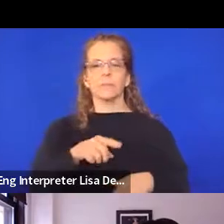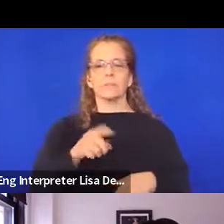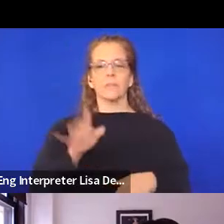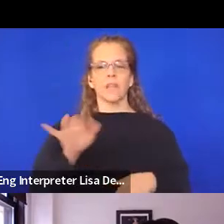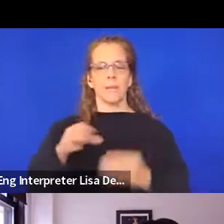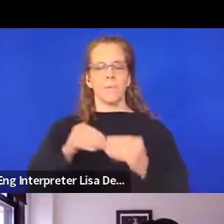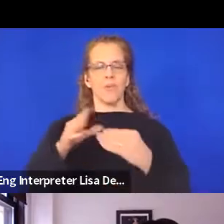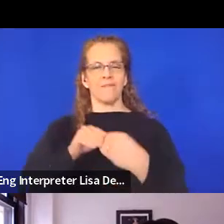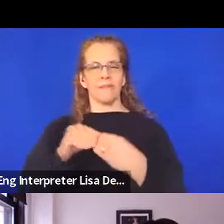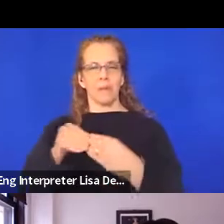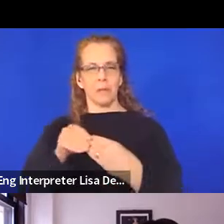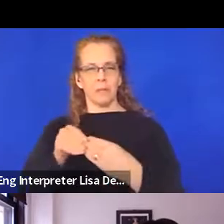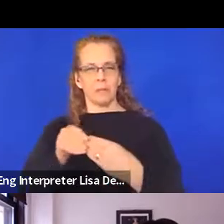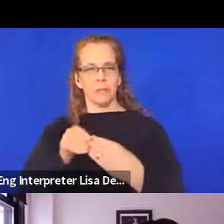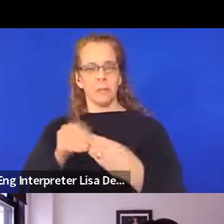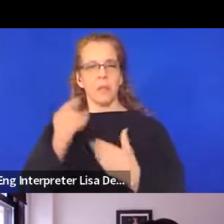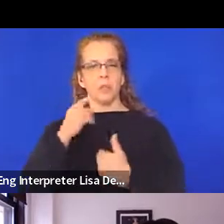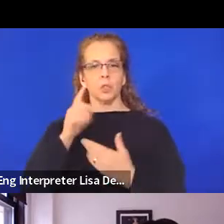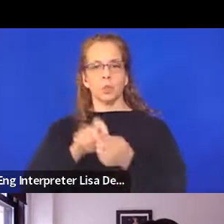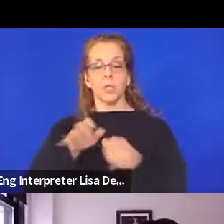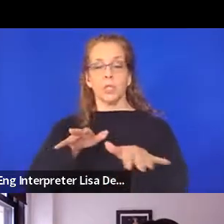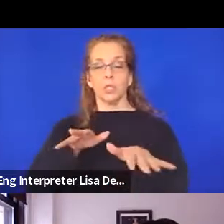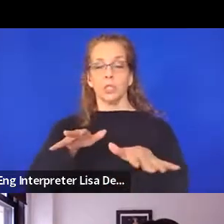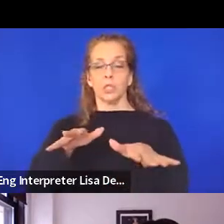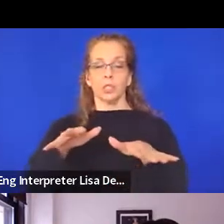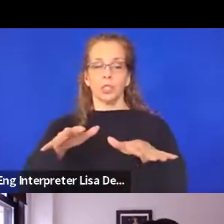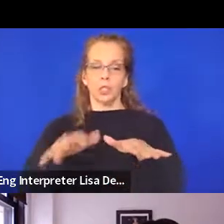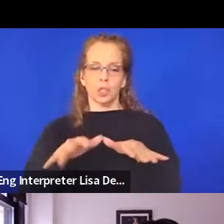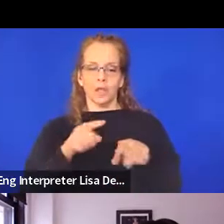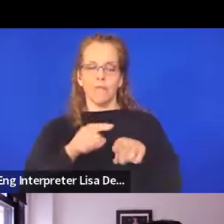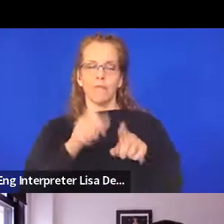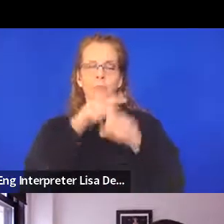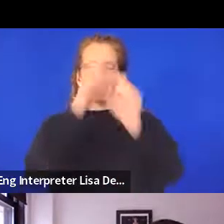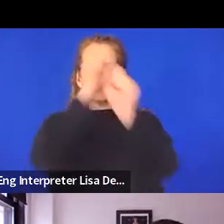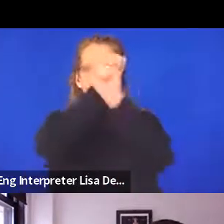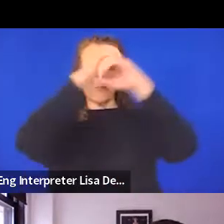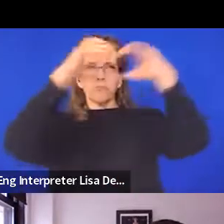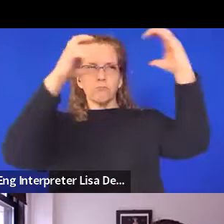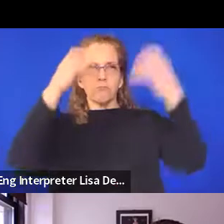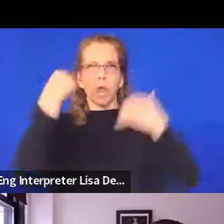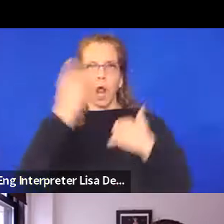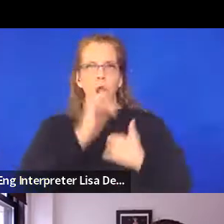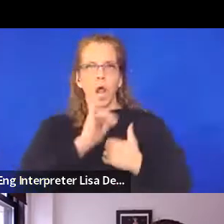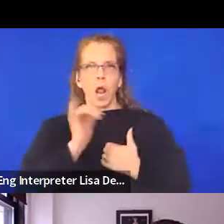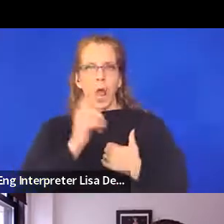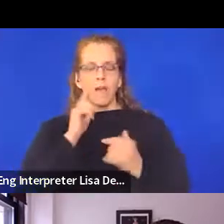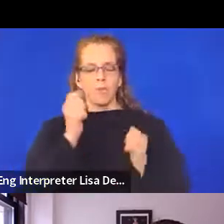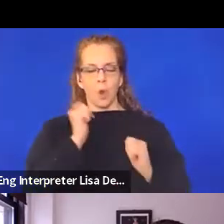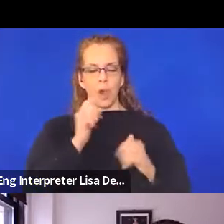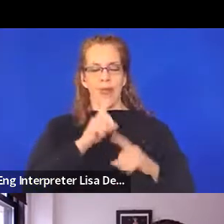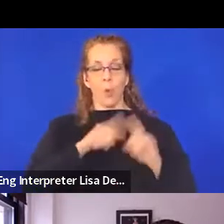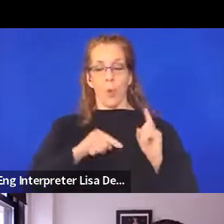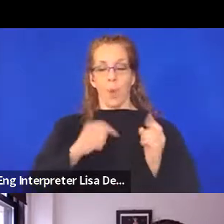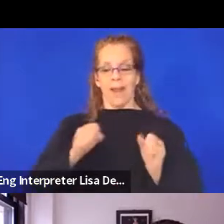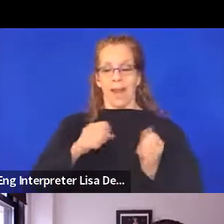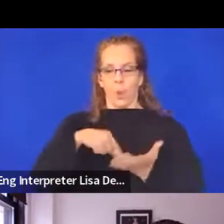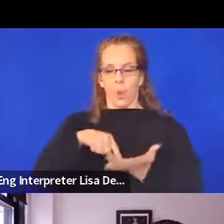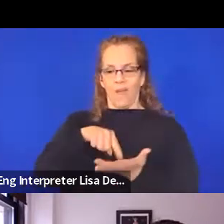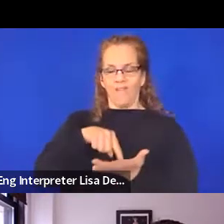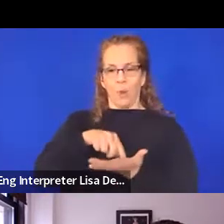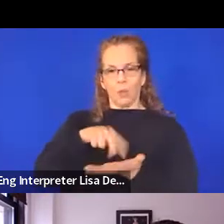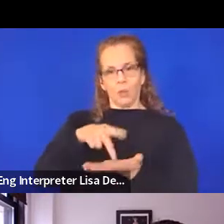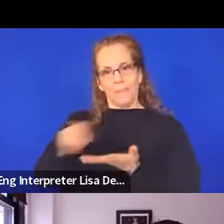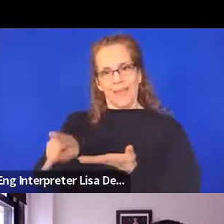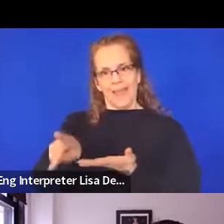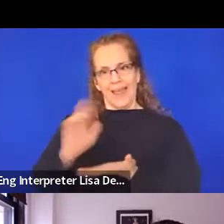programming, we were able to shift our thinking from what do we want our season to look like, and then what can we afford to pay our artists to make that happen, to, well, this